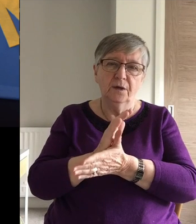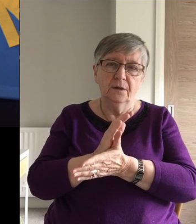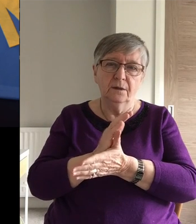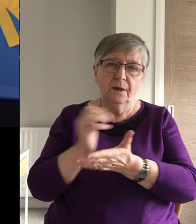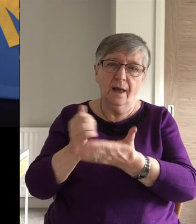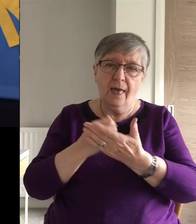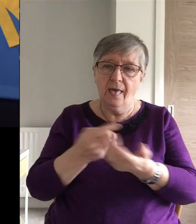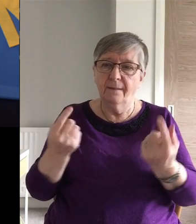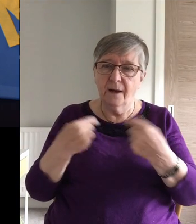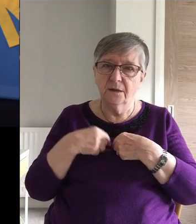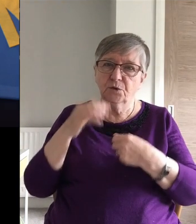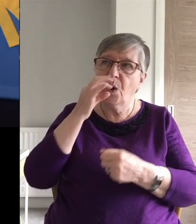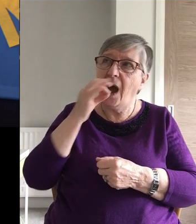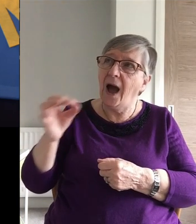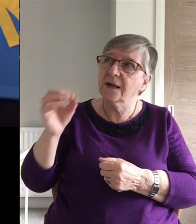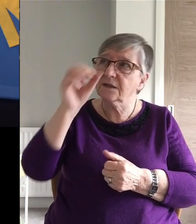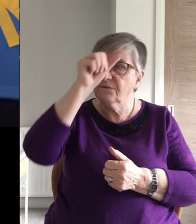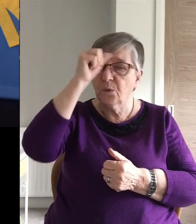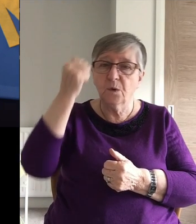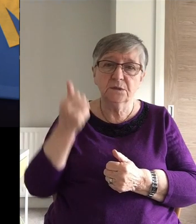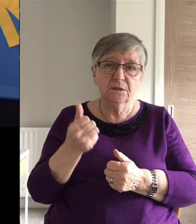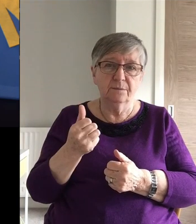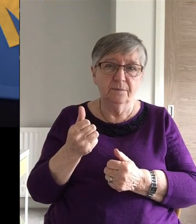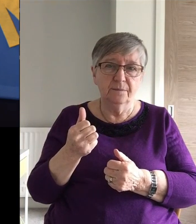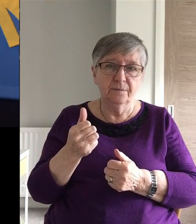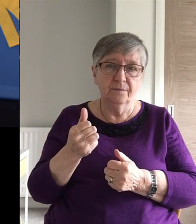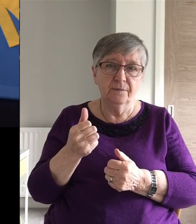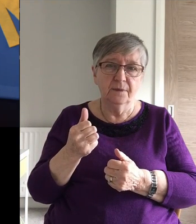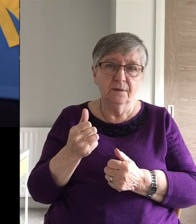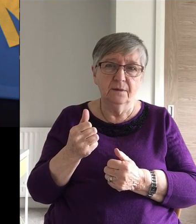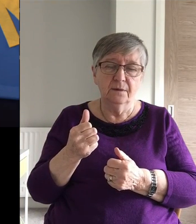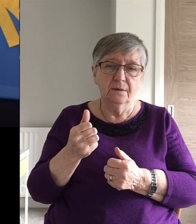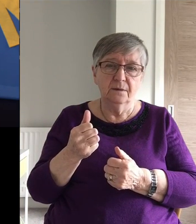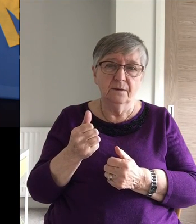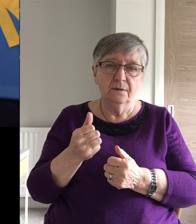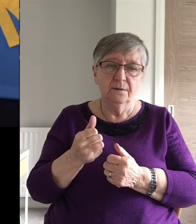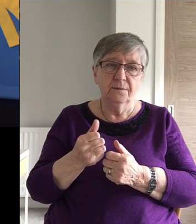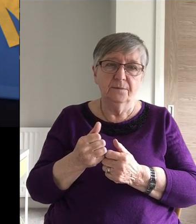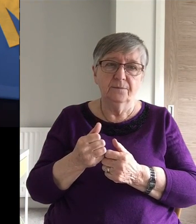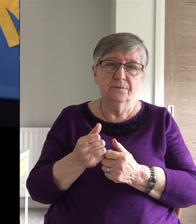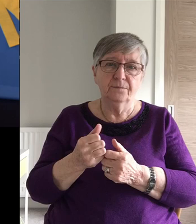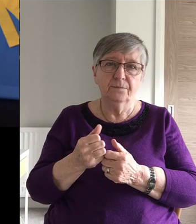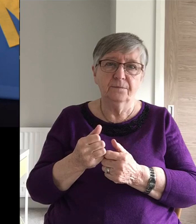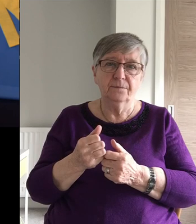Help us to ask for wisdom more readily.